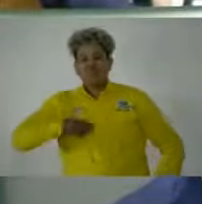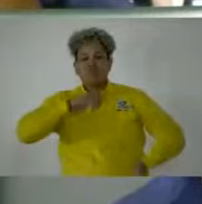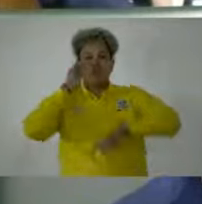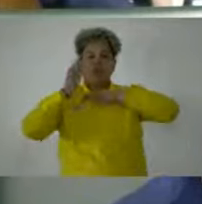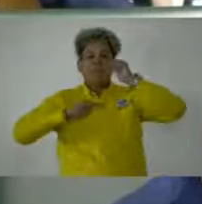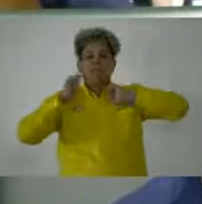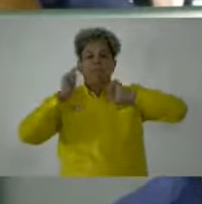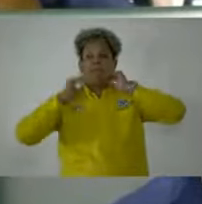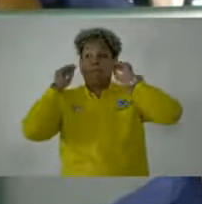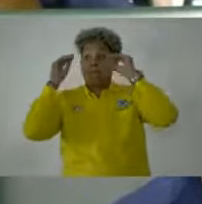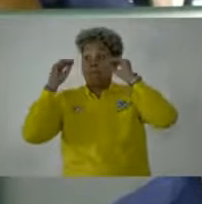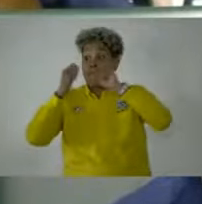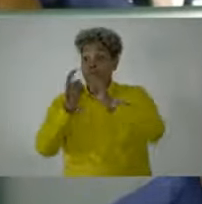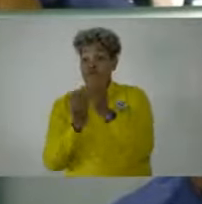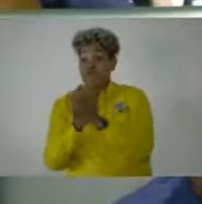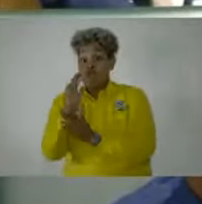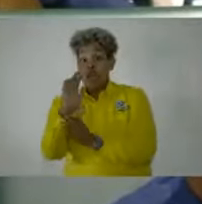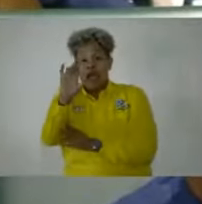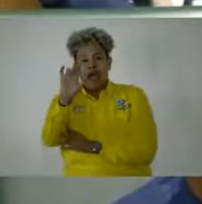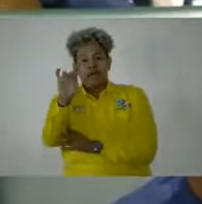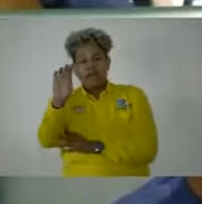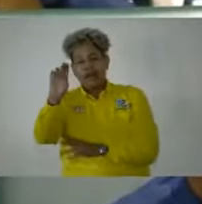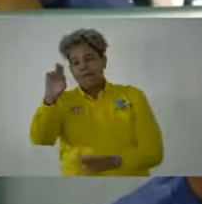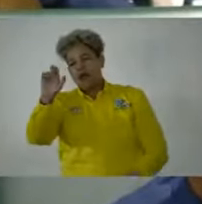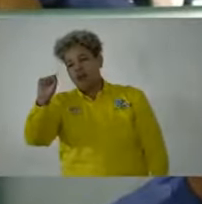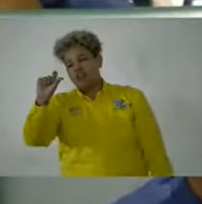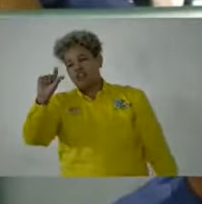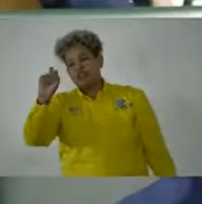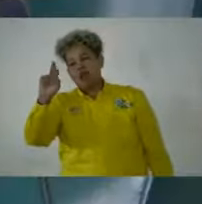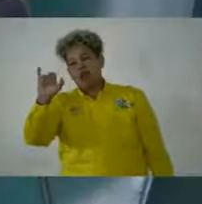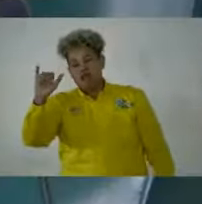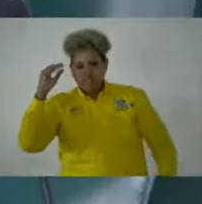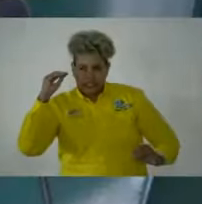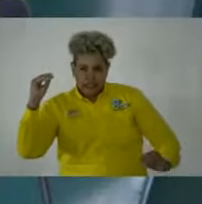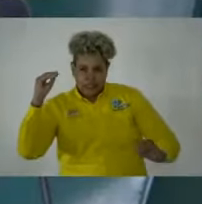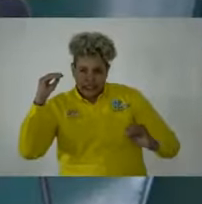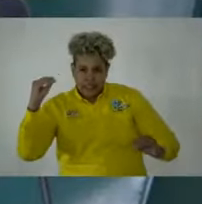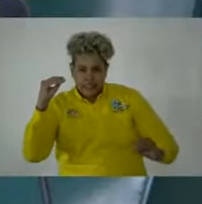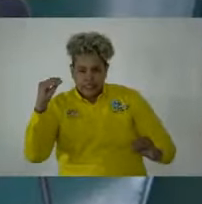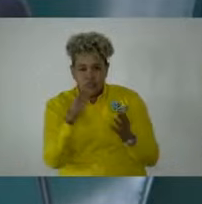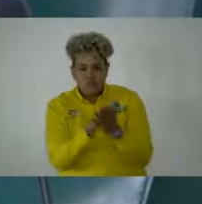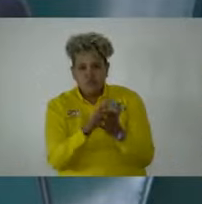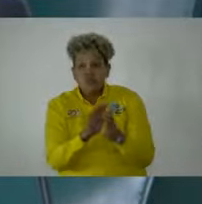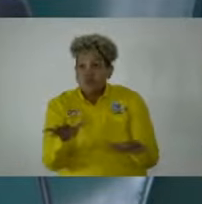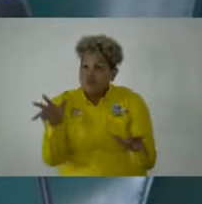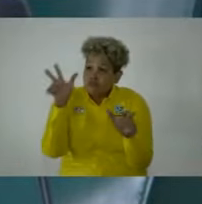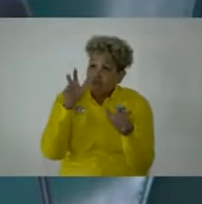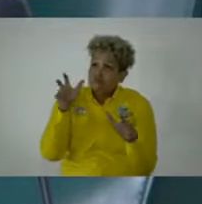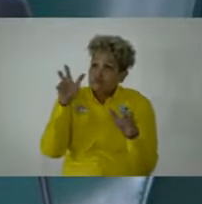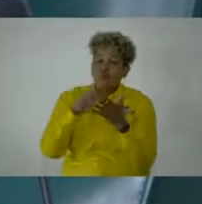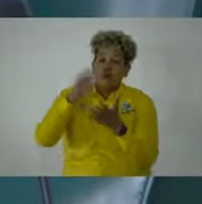Mr. Speaker, we will build the teachings of the right excellent Marcus Mosiah Garvey into the school curriculum.